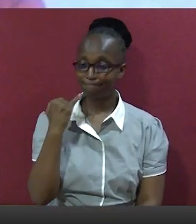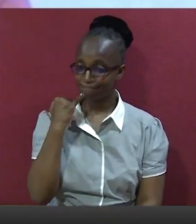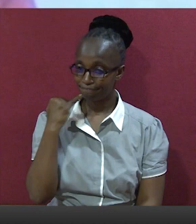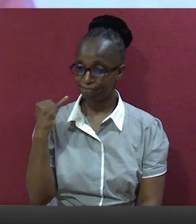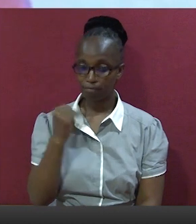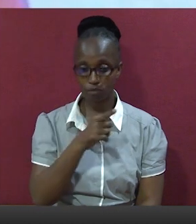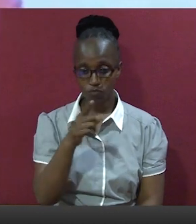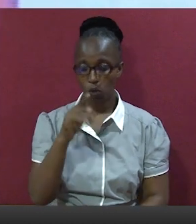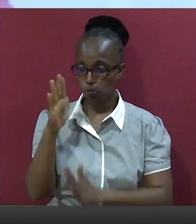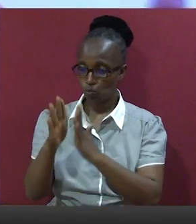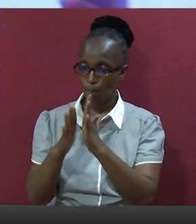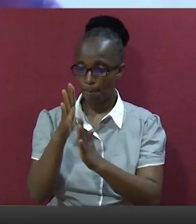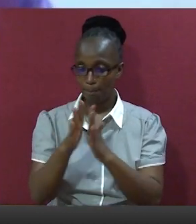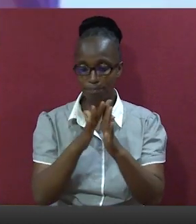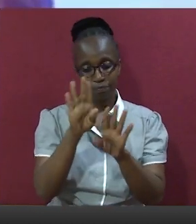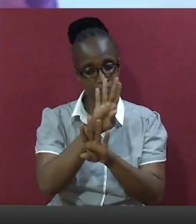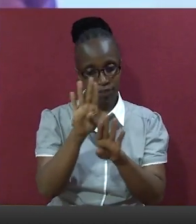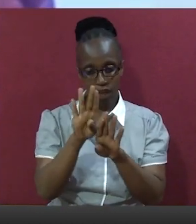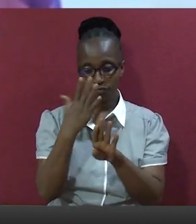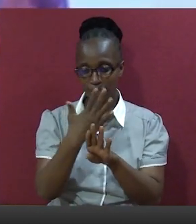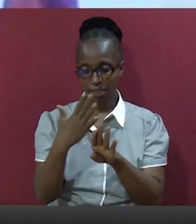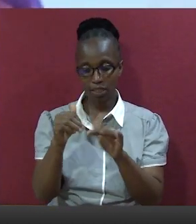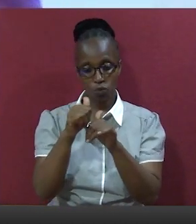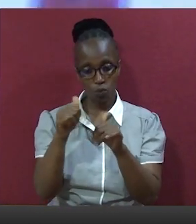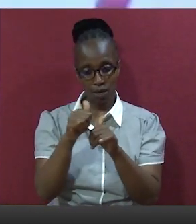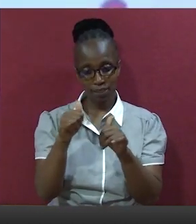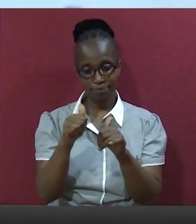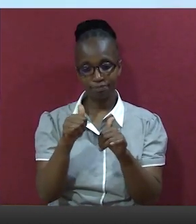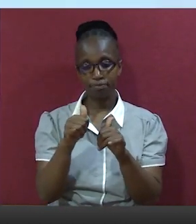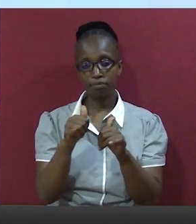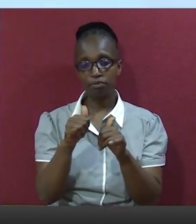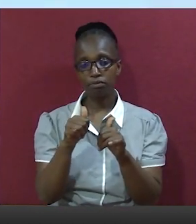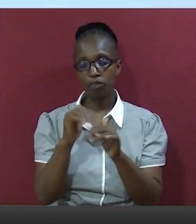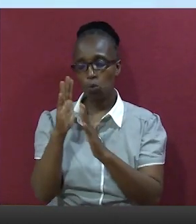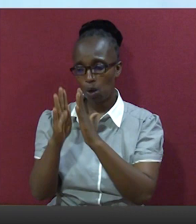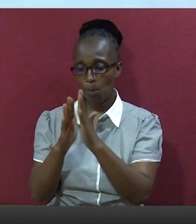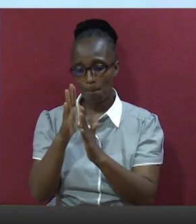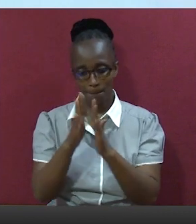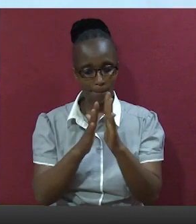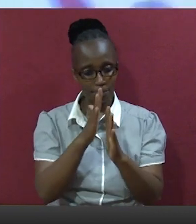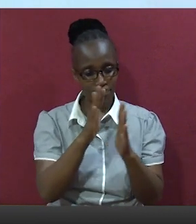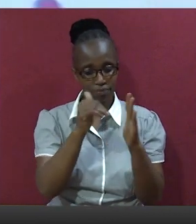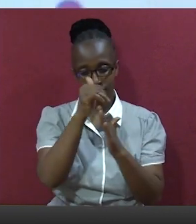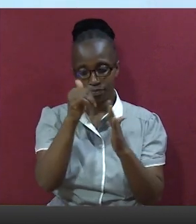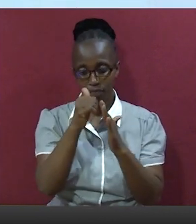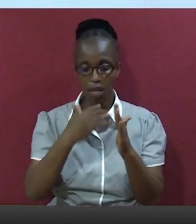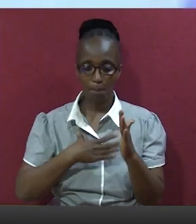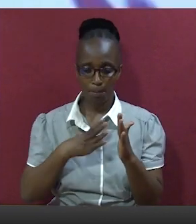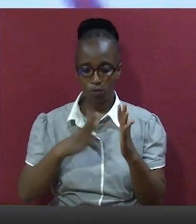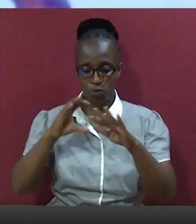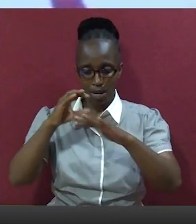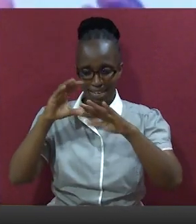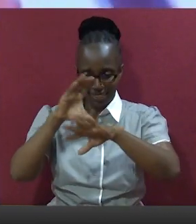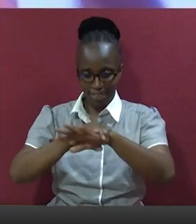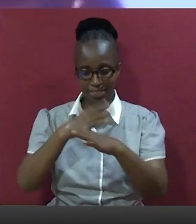Niliwaambia tutapanga maneno kabisa, na hakuna mtu atakuwa loser kwa hii kitu. Tutapanga, ndio kila mtu apate